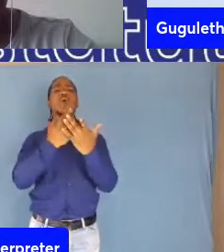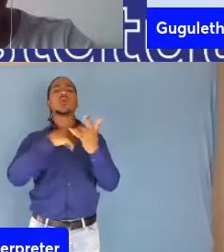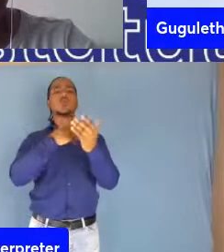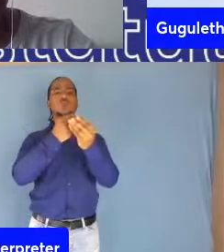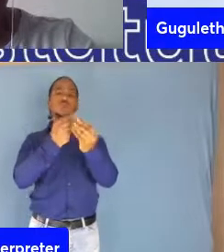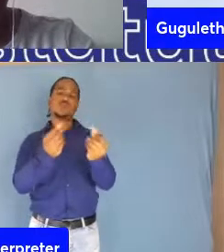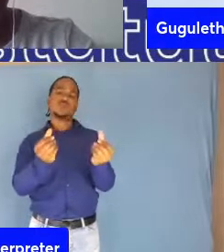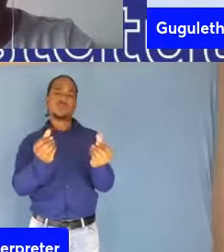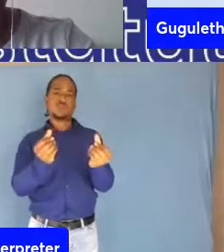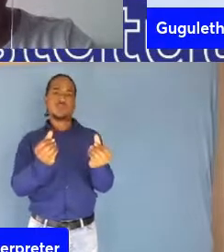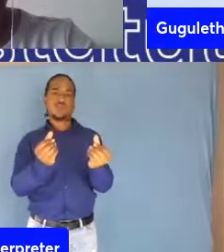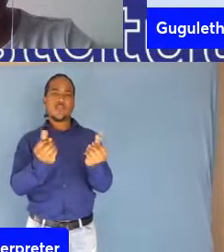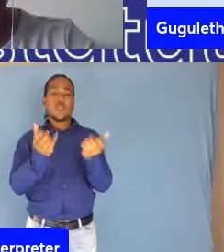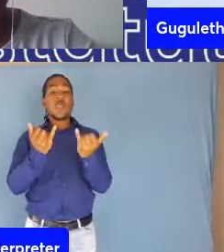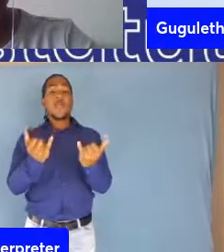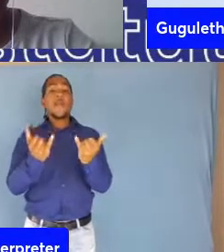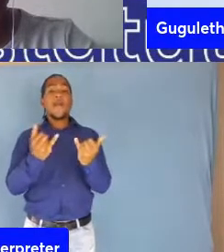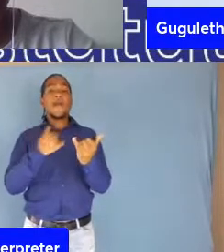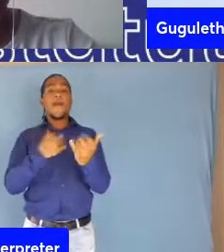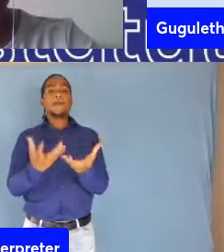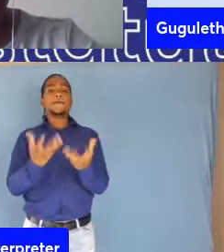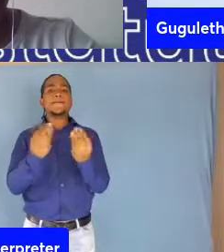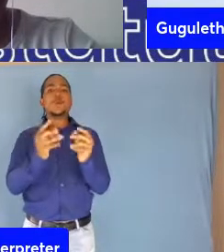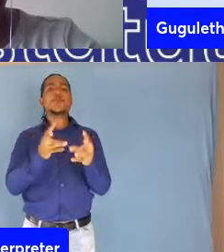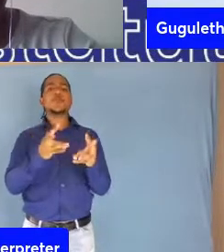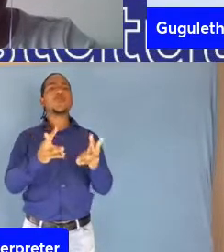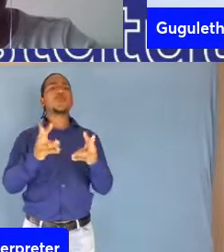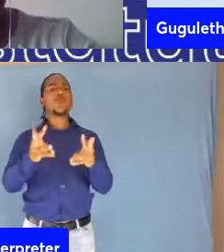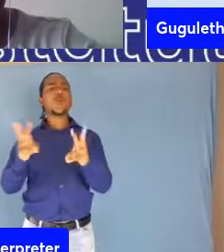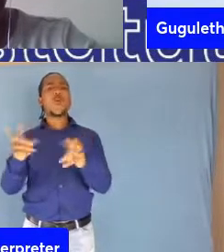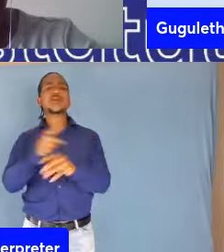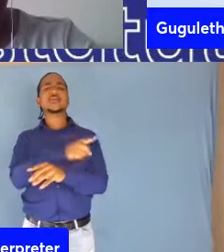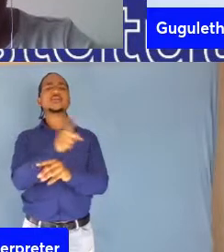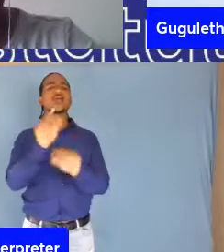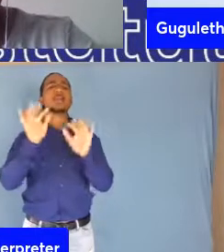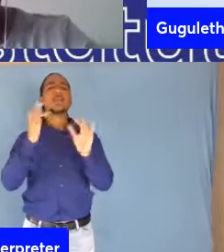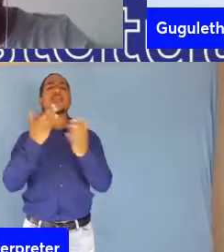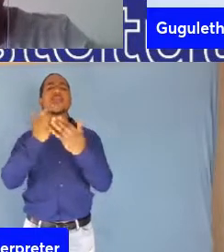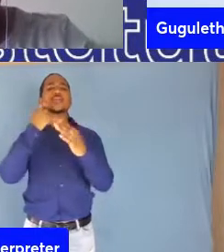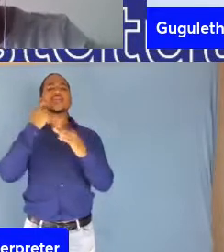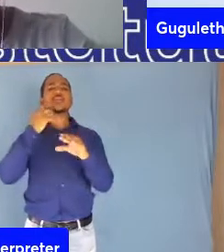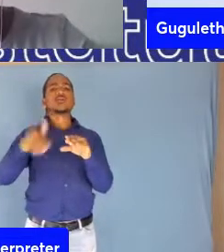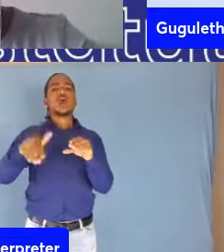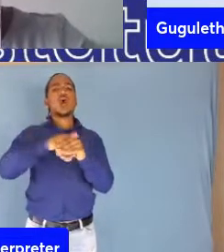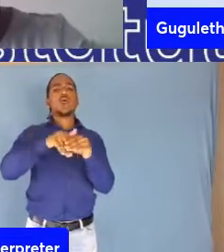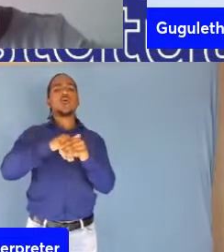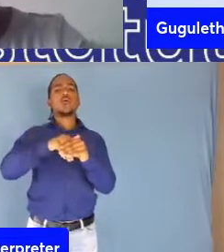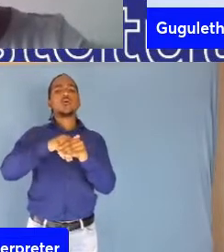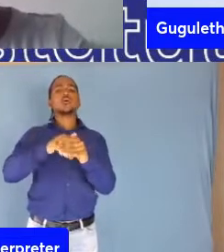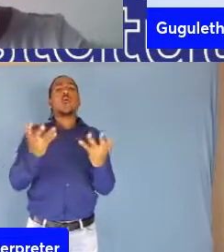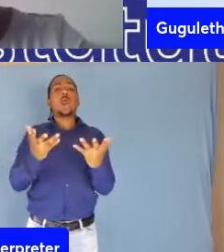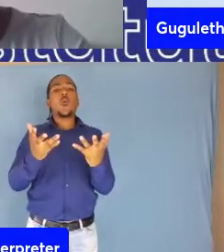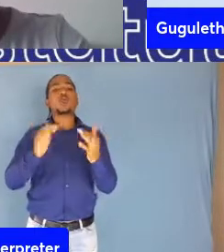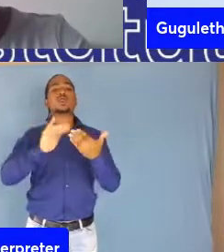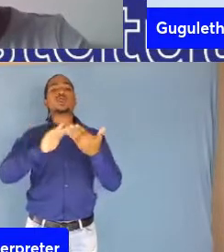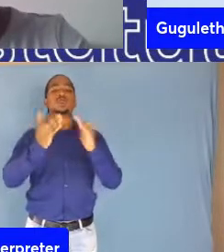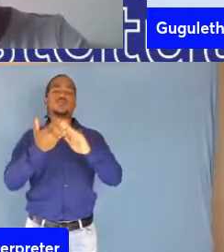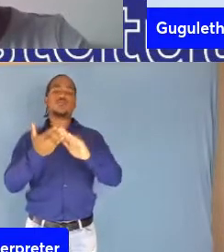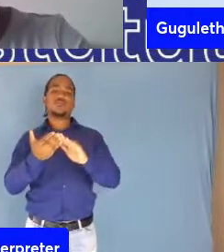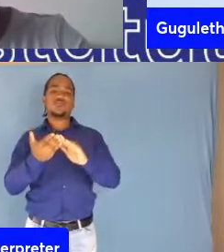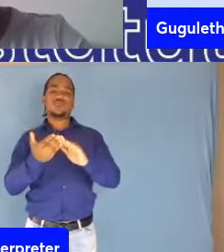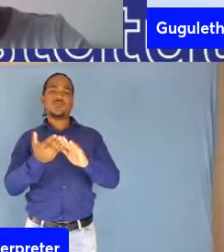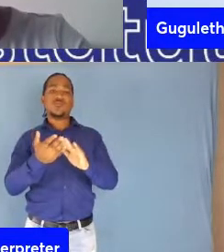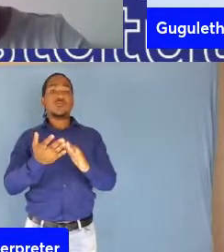with sort of ways in which these people can be better accommodated for in the community. Because, for instance, a